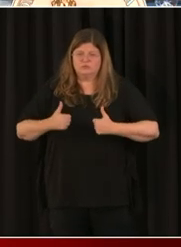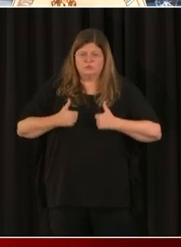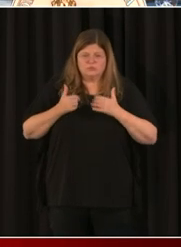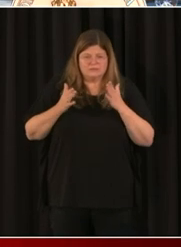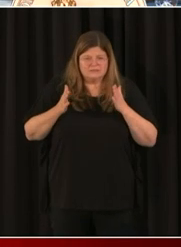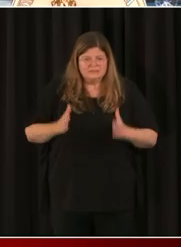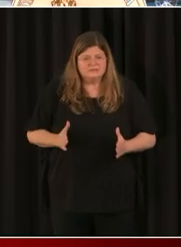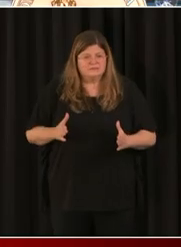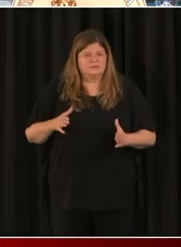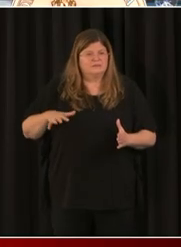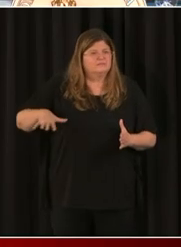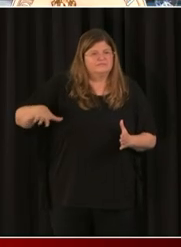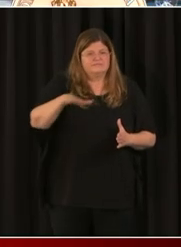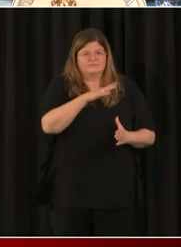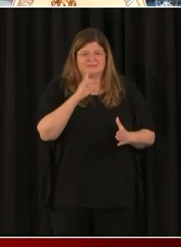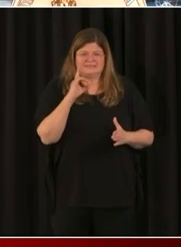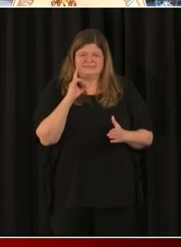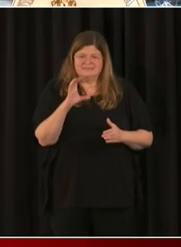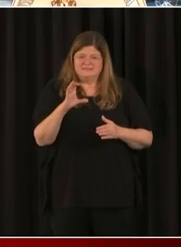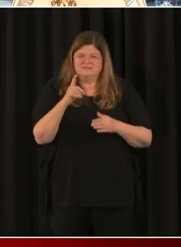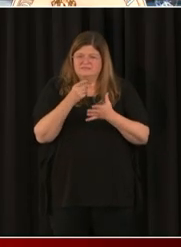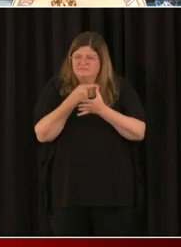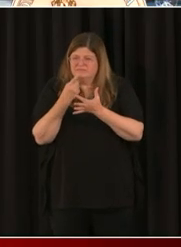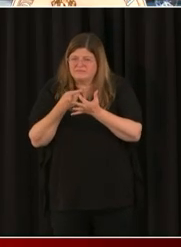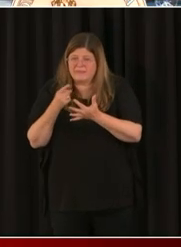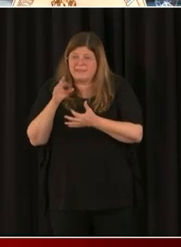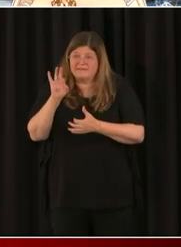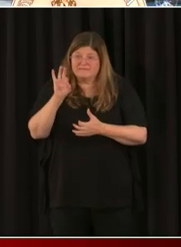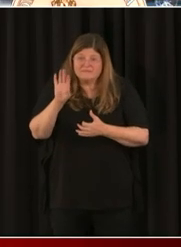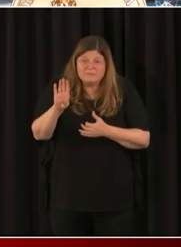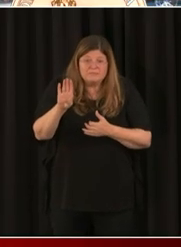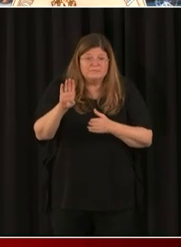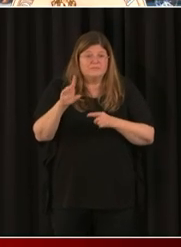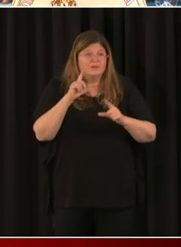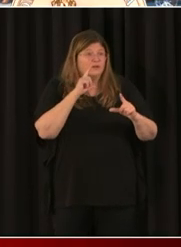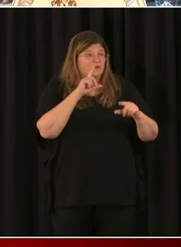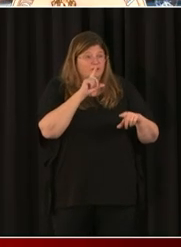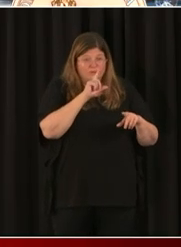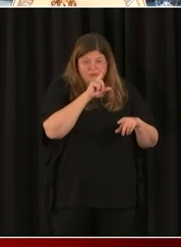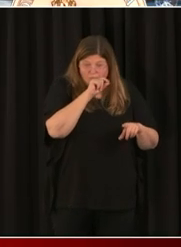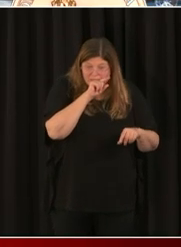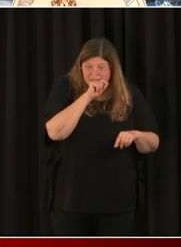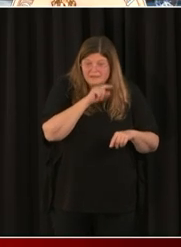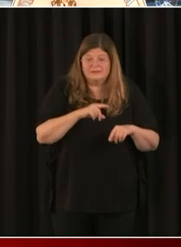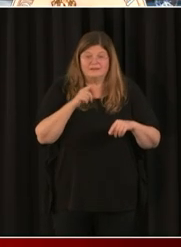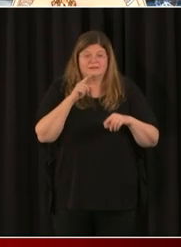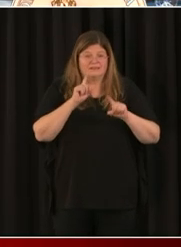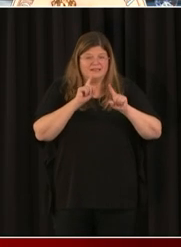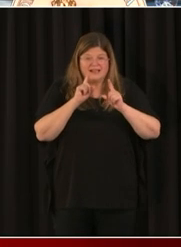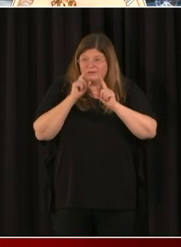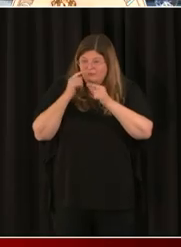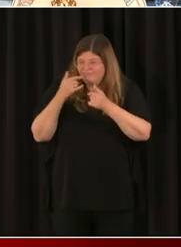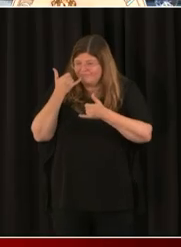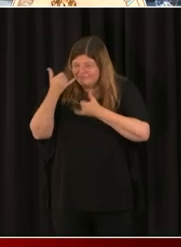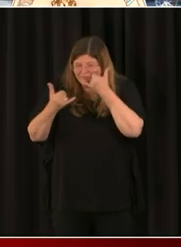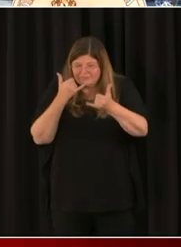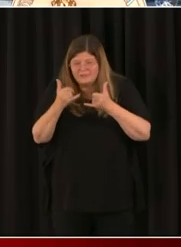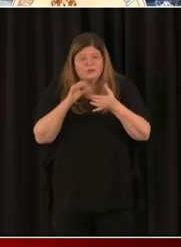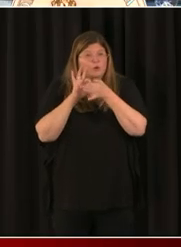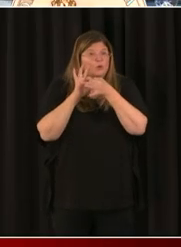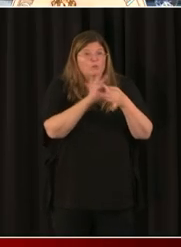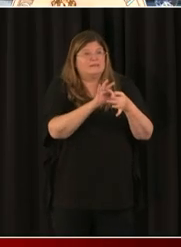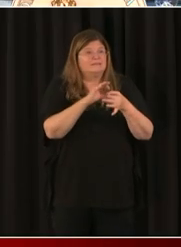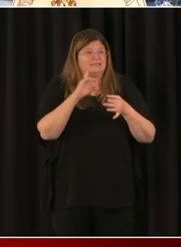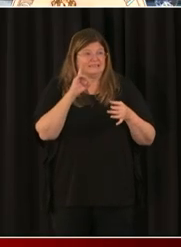on various platforms about the importance of answering the call for DC Health. When our contact tracers are